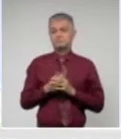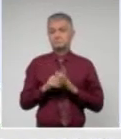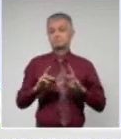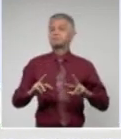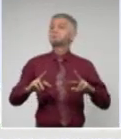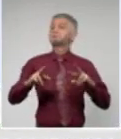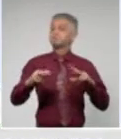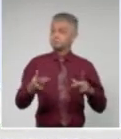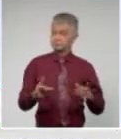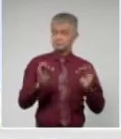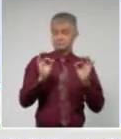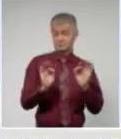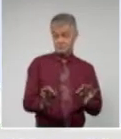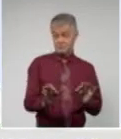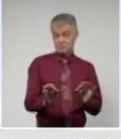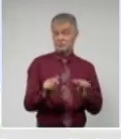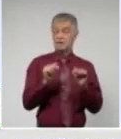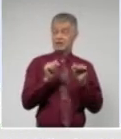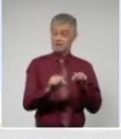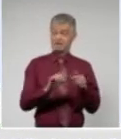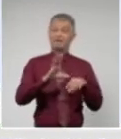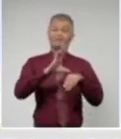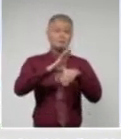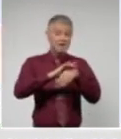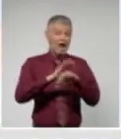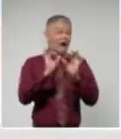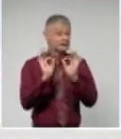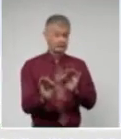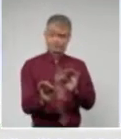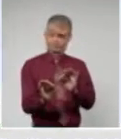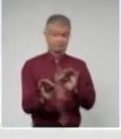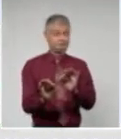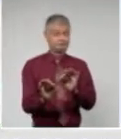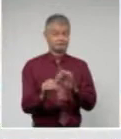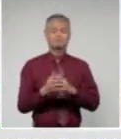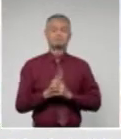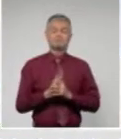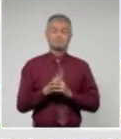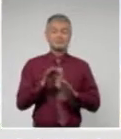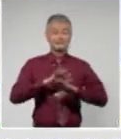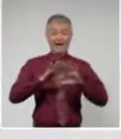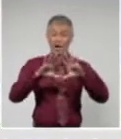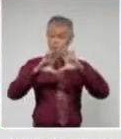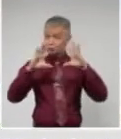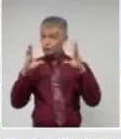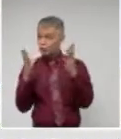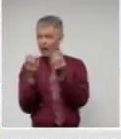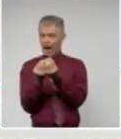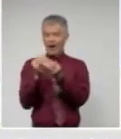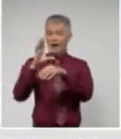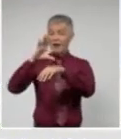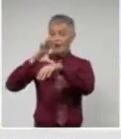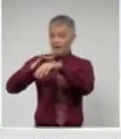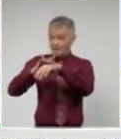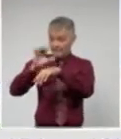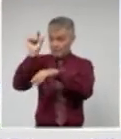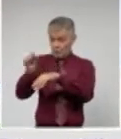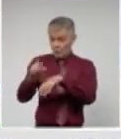or pediatric cases to have tested positive for the virus in the country. Of